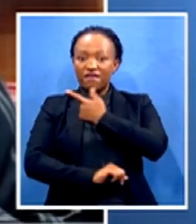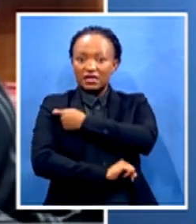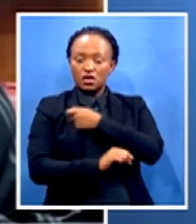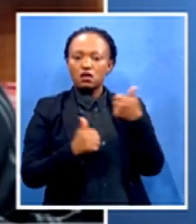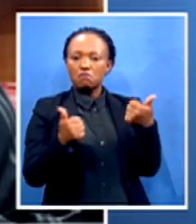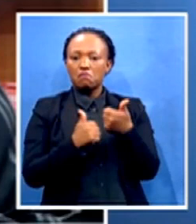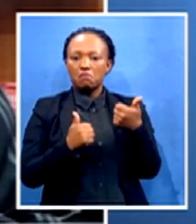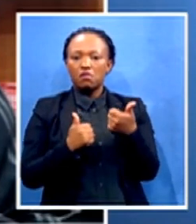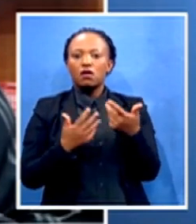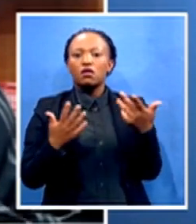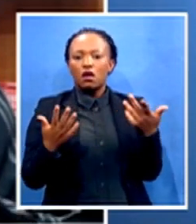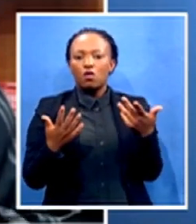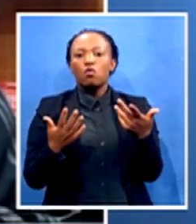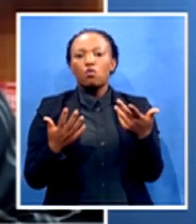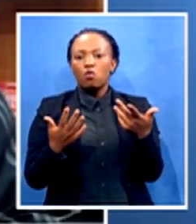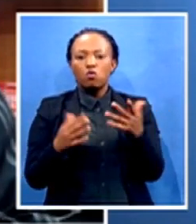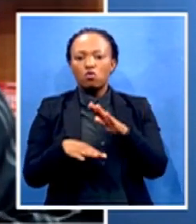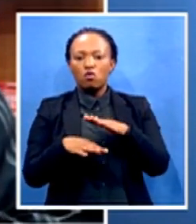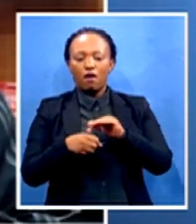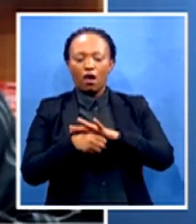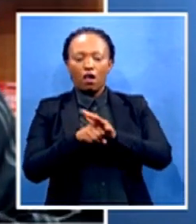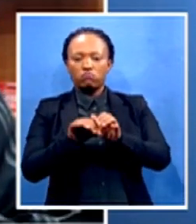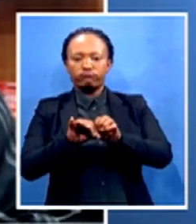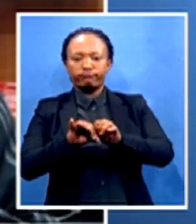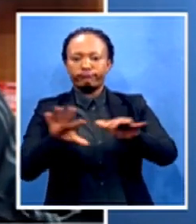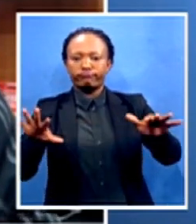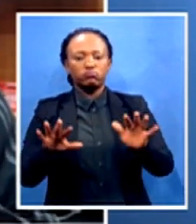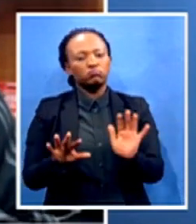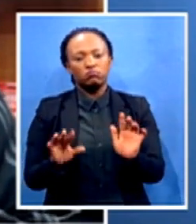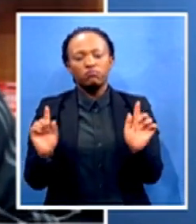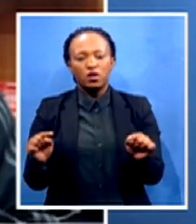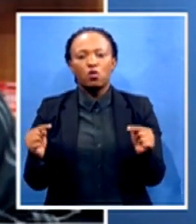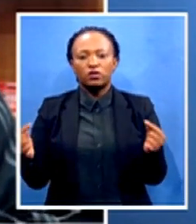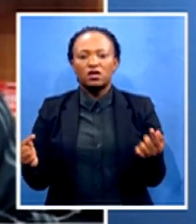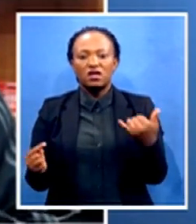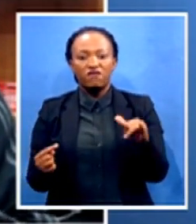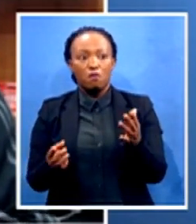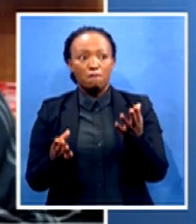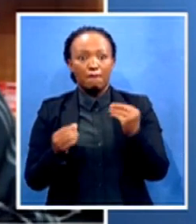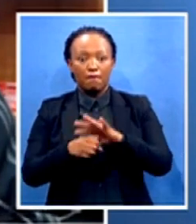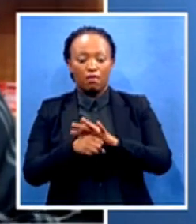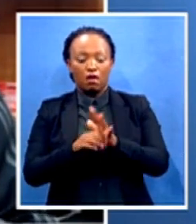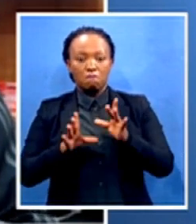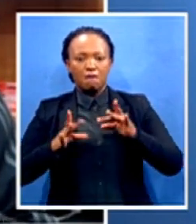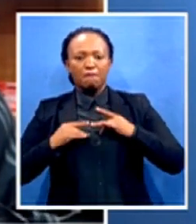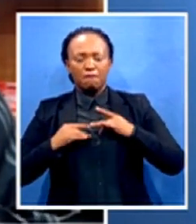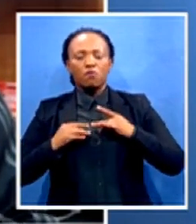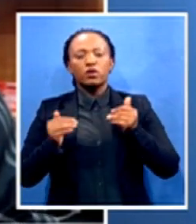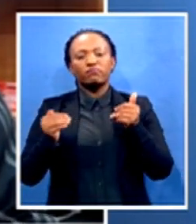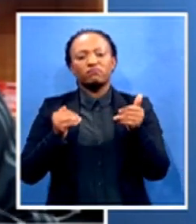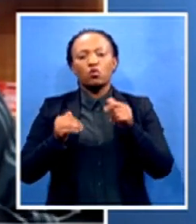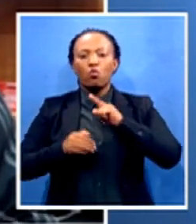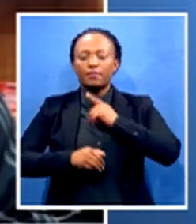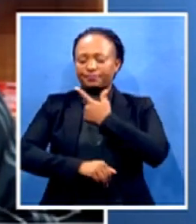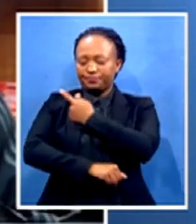of the damage if you are able to catch up, with the virus. Let me add also, Desiree, it does not mean because I'm vaccinated,